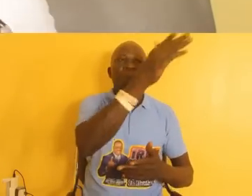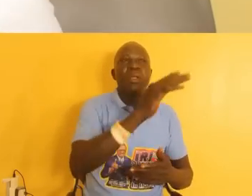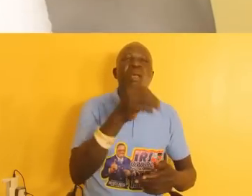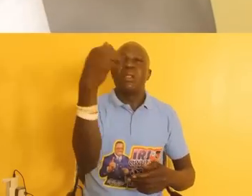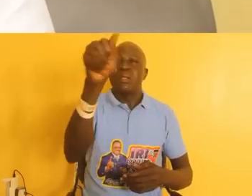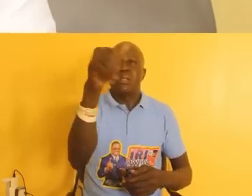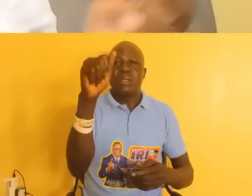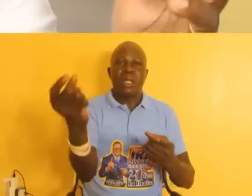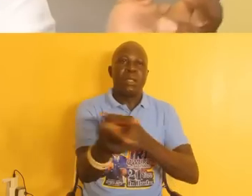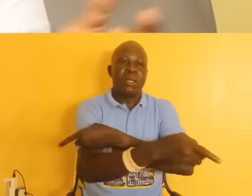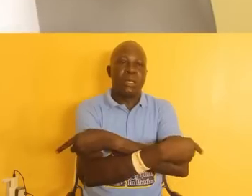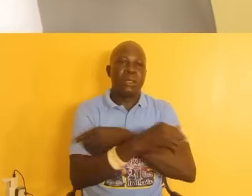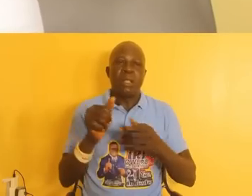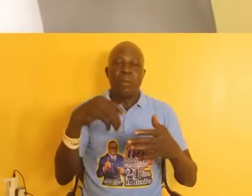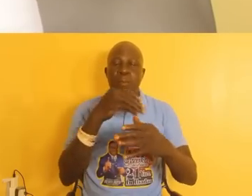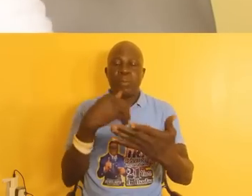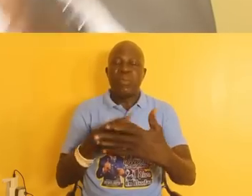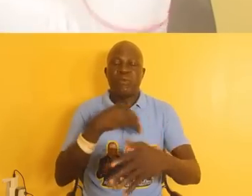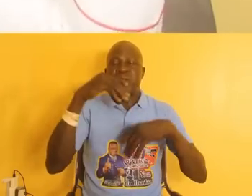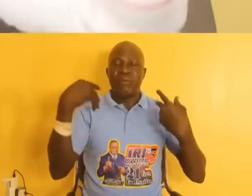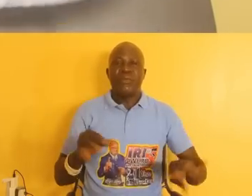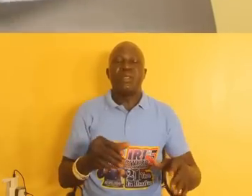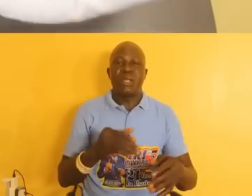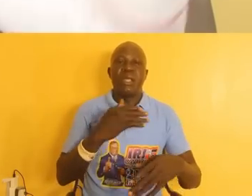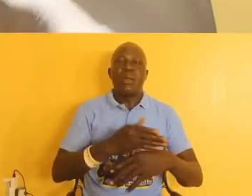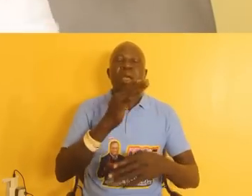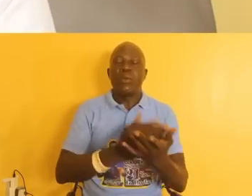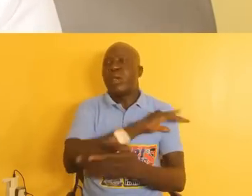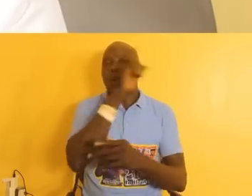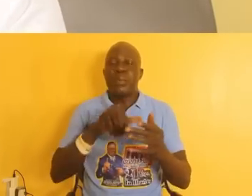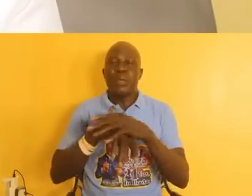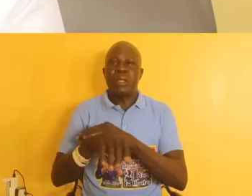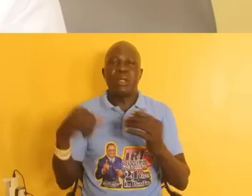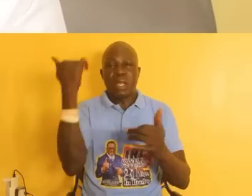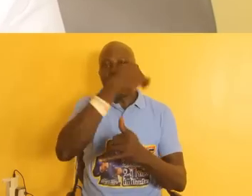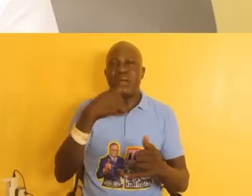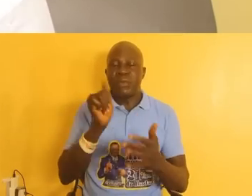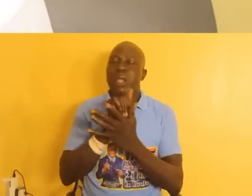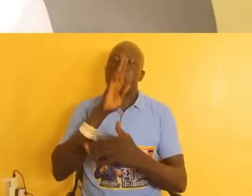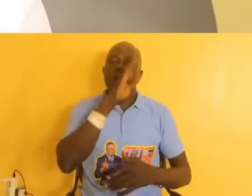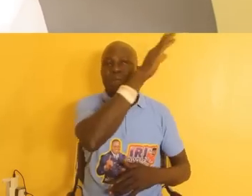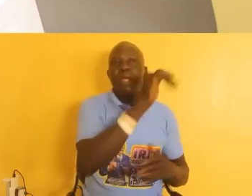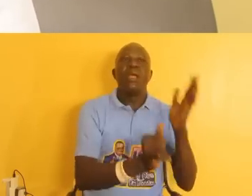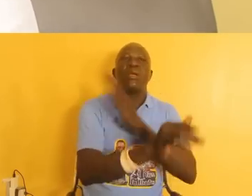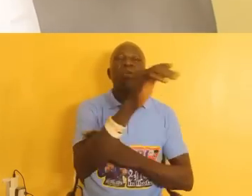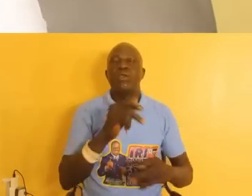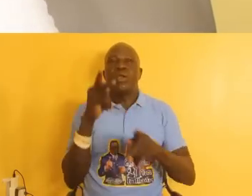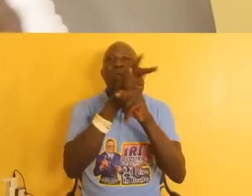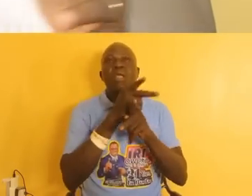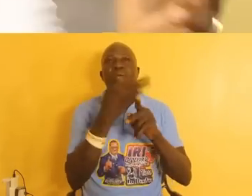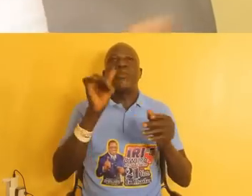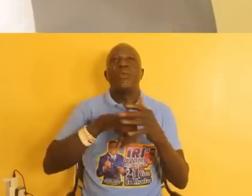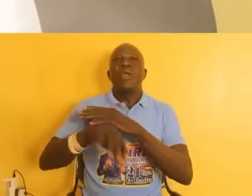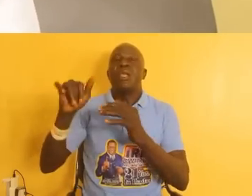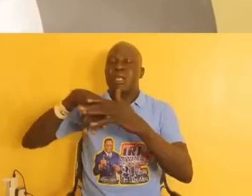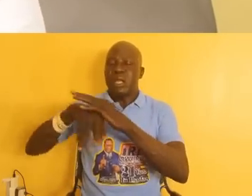10 days for ajo me wa gba ko before they conclude in South Africa as I was in South Africa they were there by yanu se me